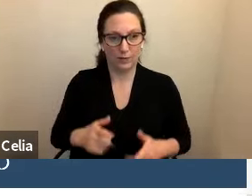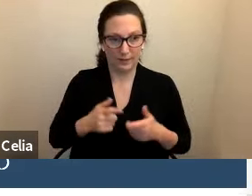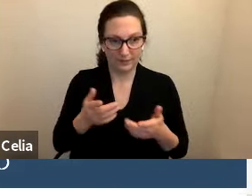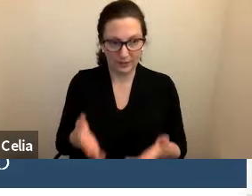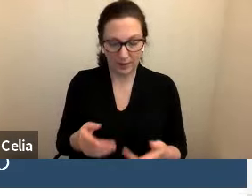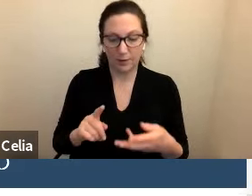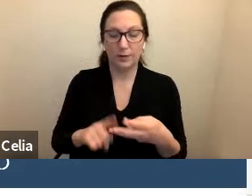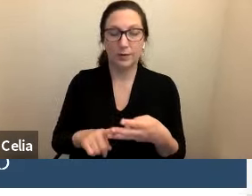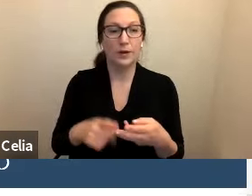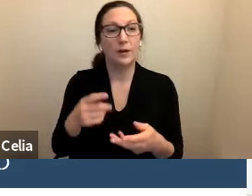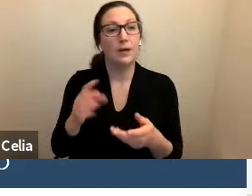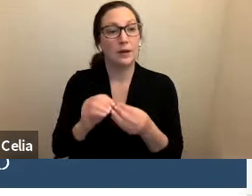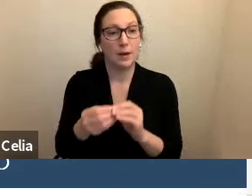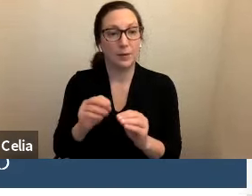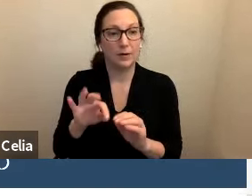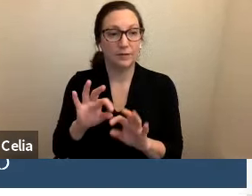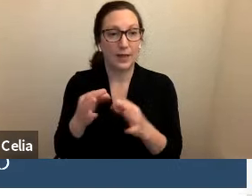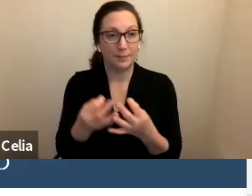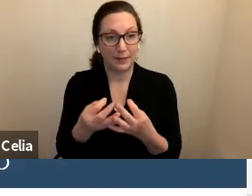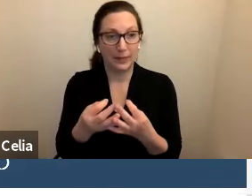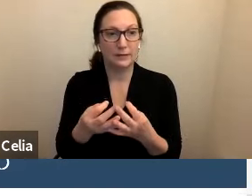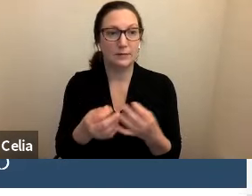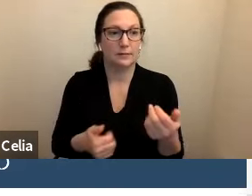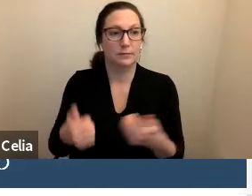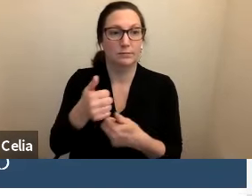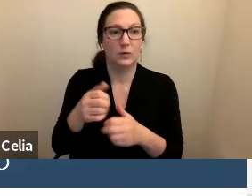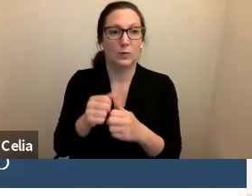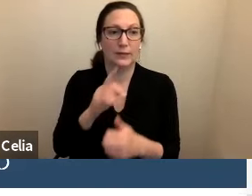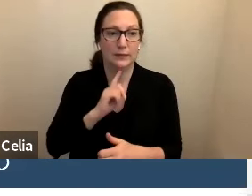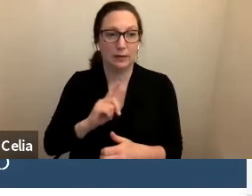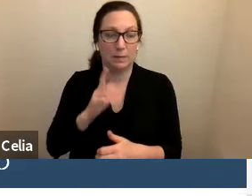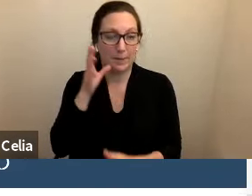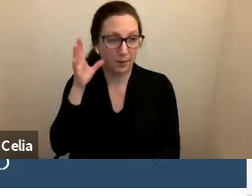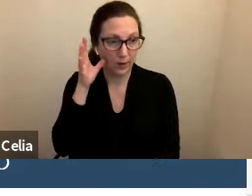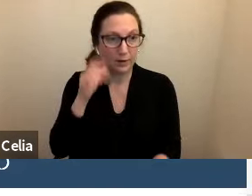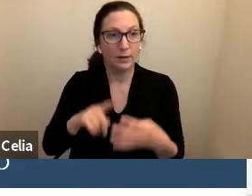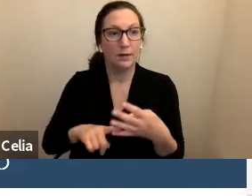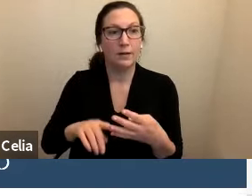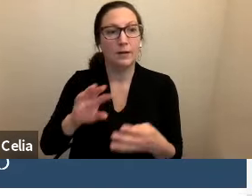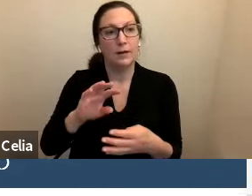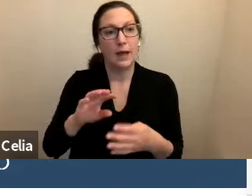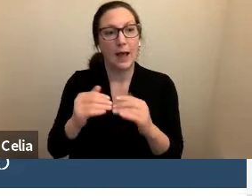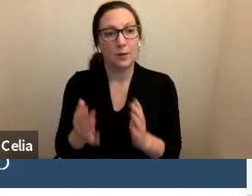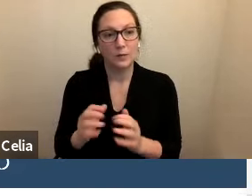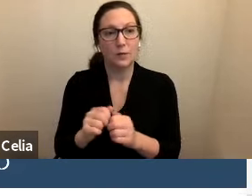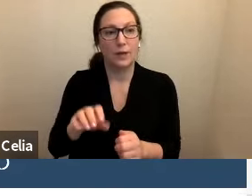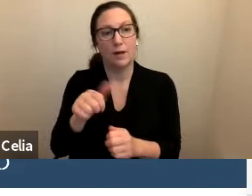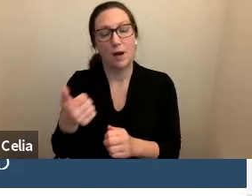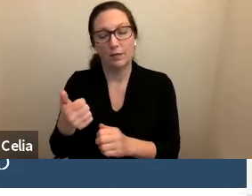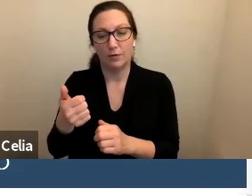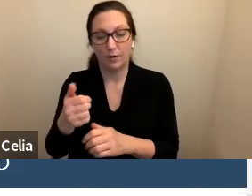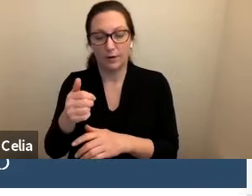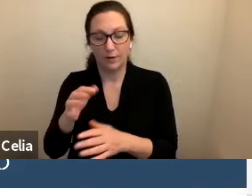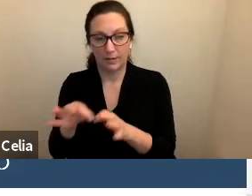parent, percent of households where a language other than English is spoken, and a weighted average around